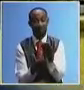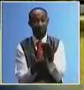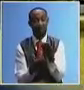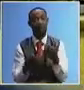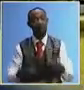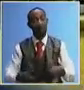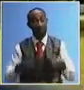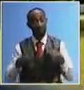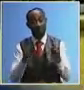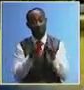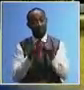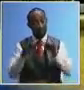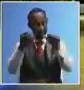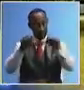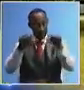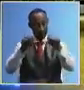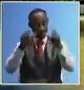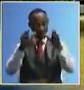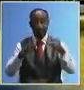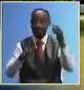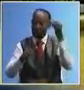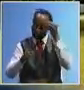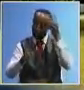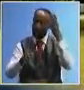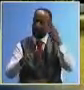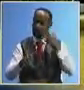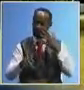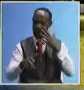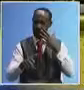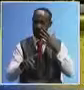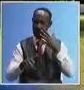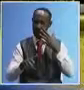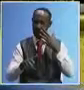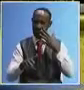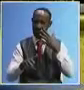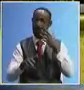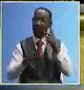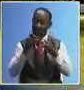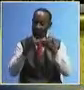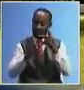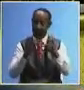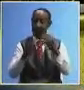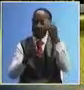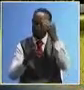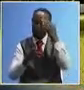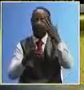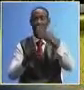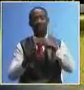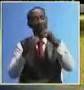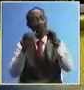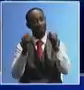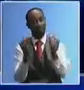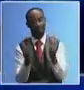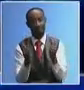life as an auditor, so I'm well vested and understand these procedures very well.